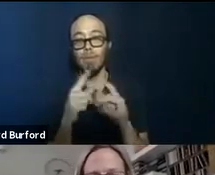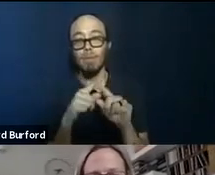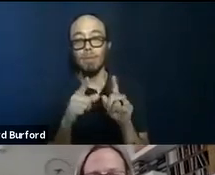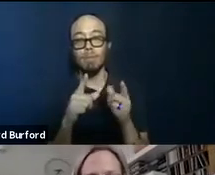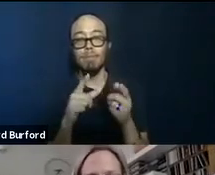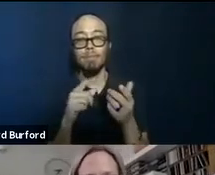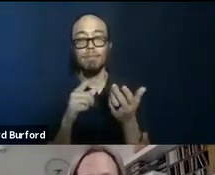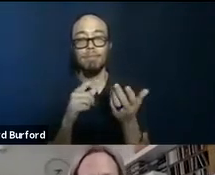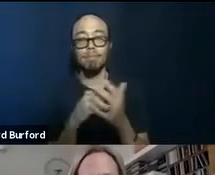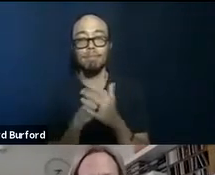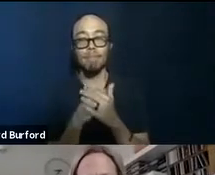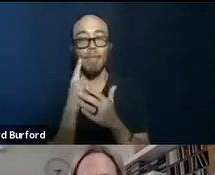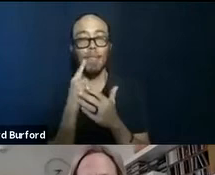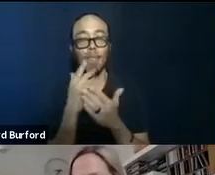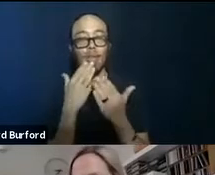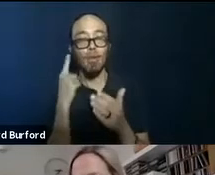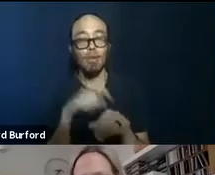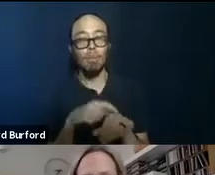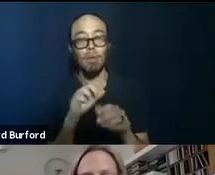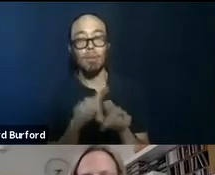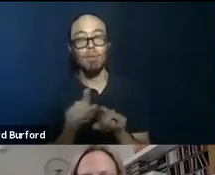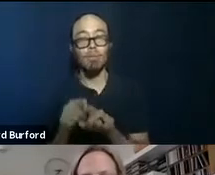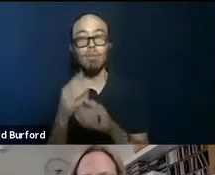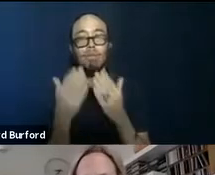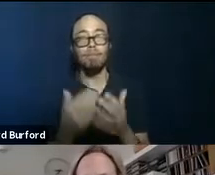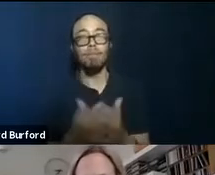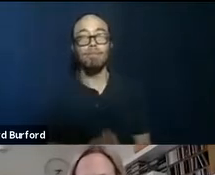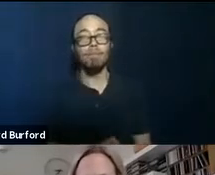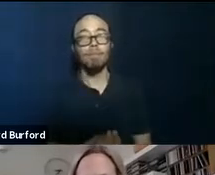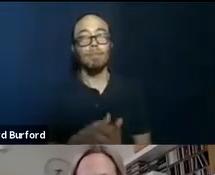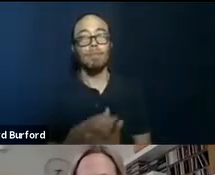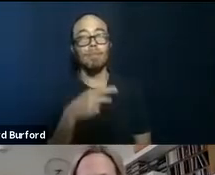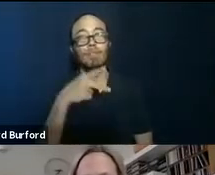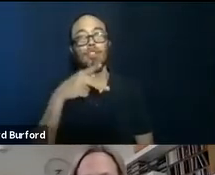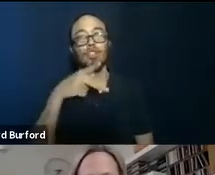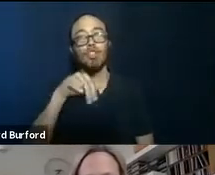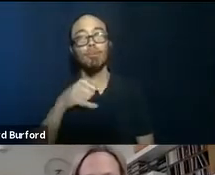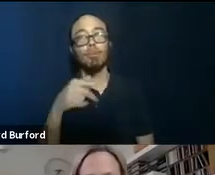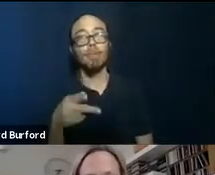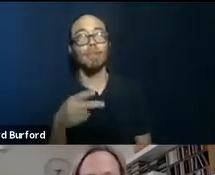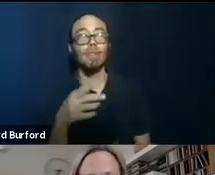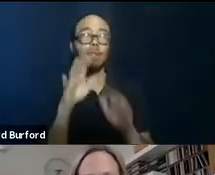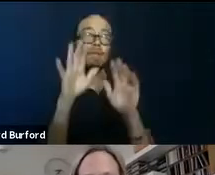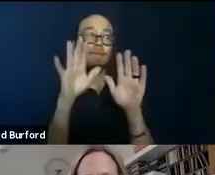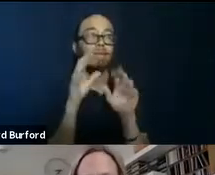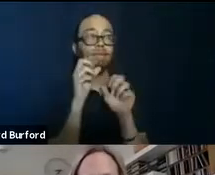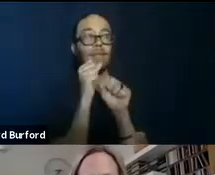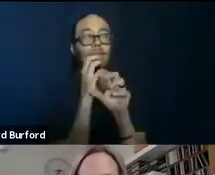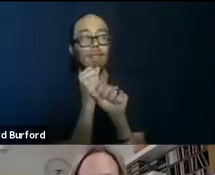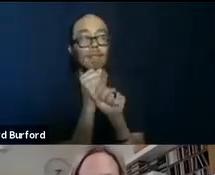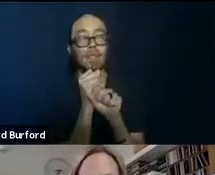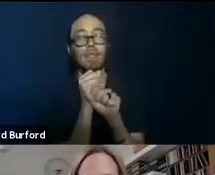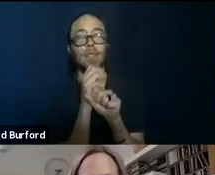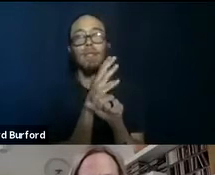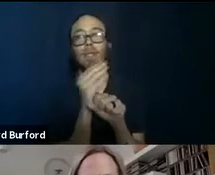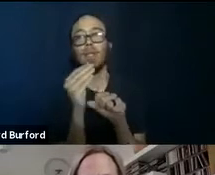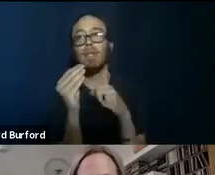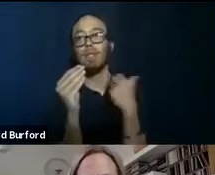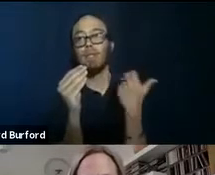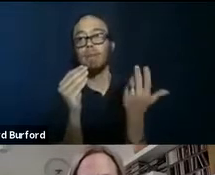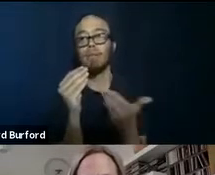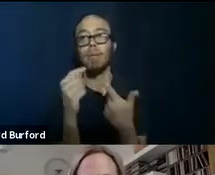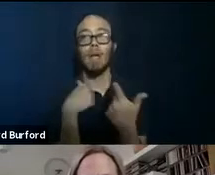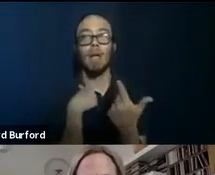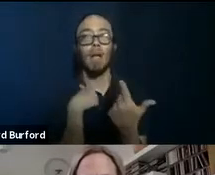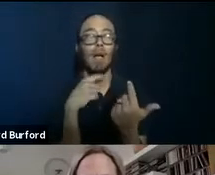by here and I thank you for your time to me. Thank you. Jean-Pierre, thank you very much. It was fascinating. And I